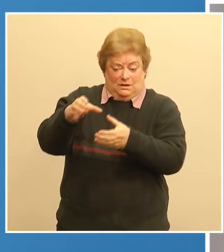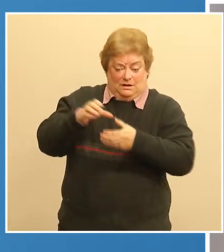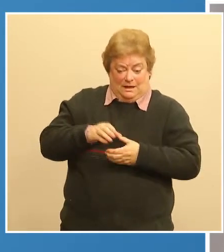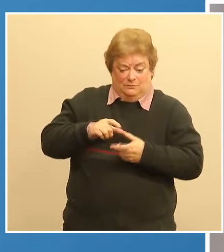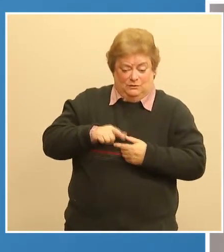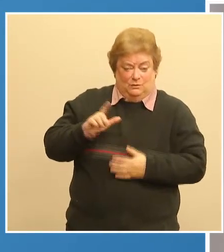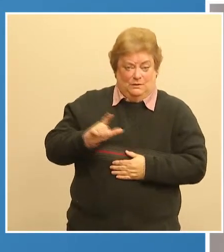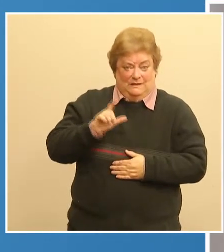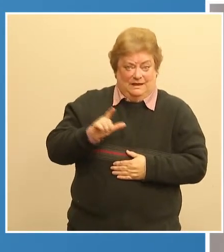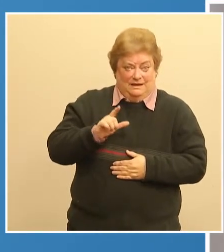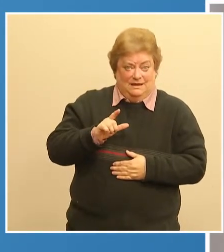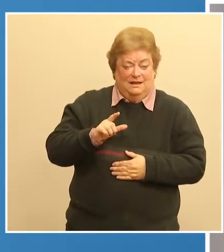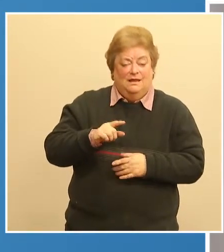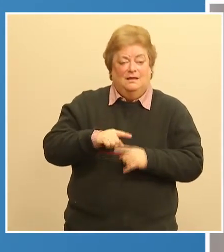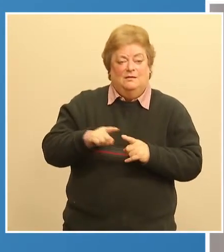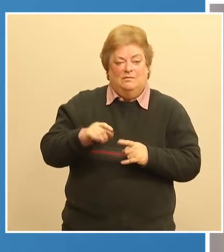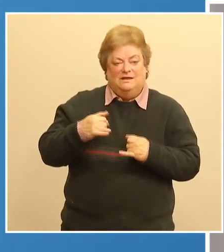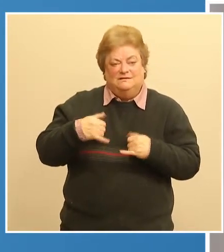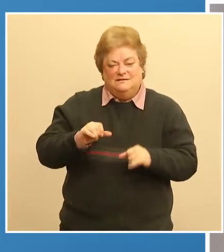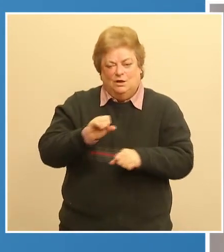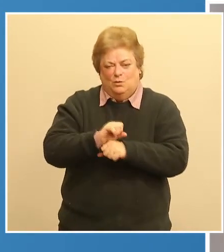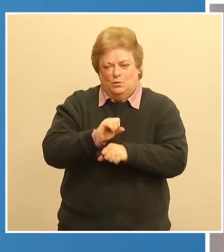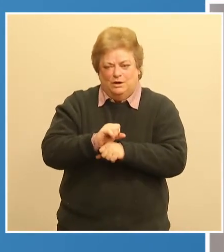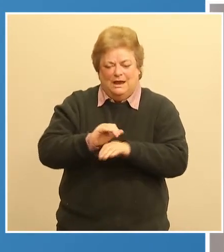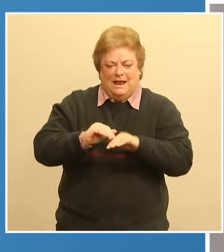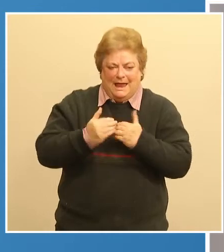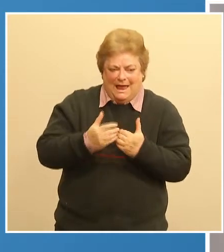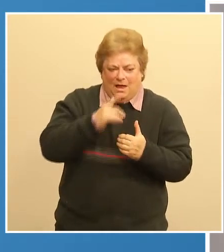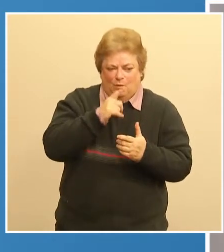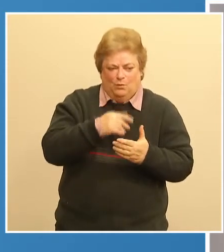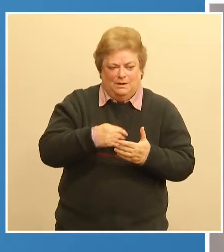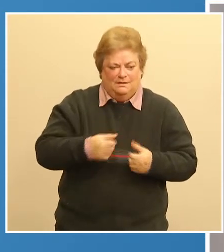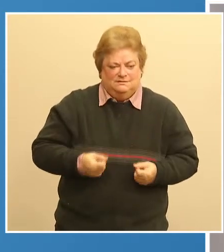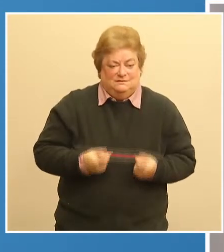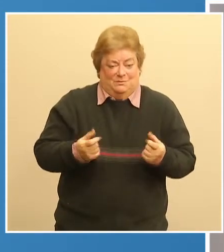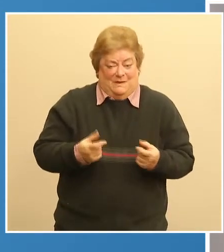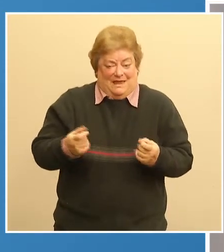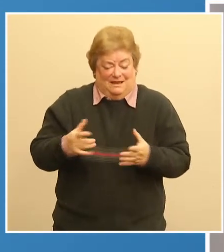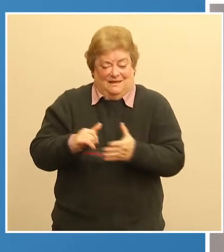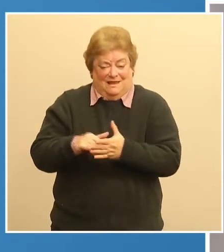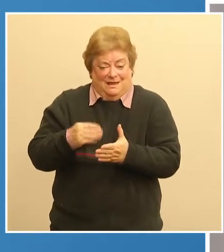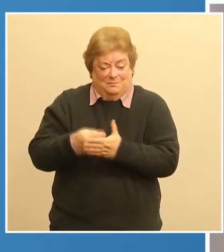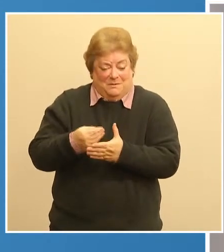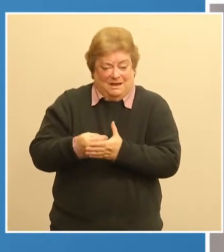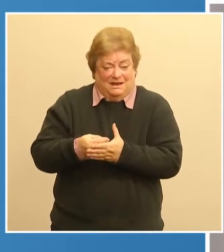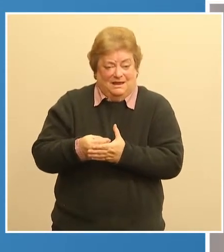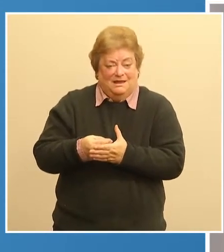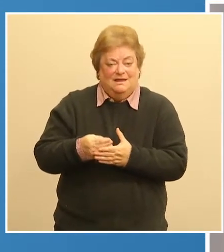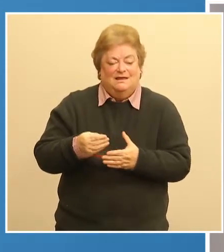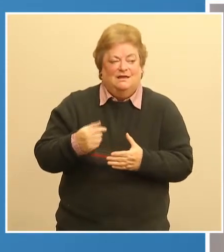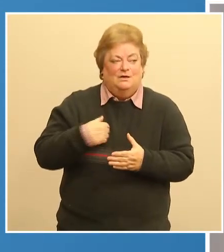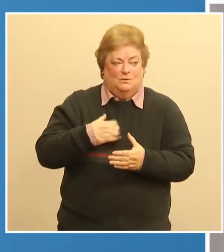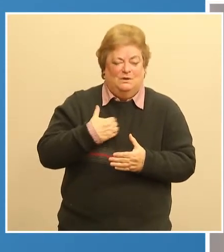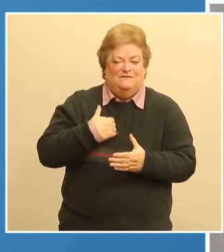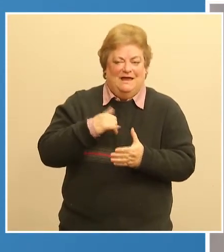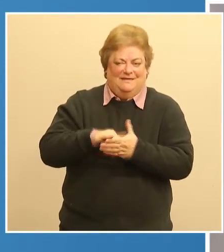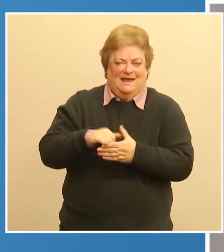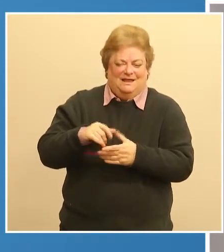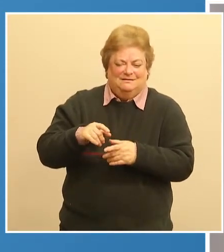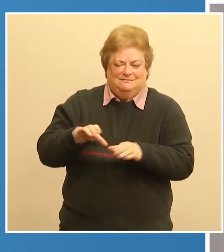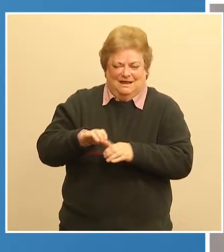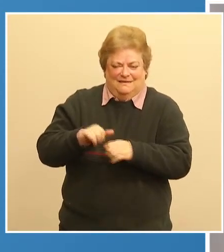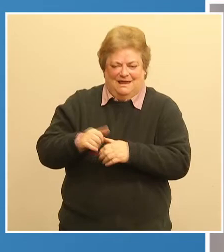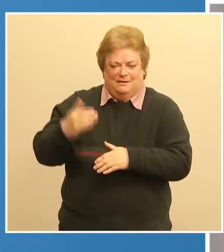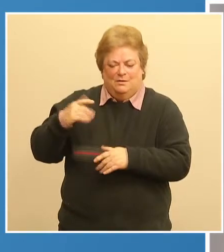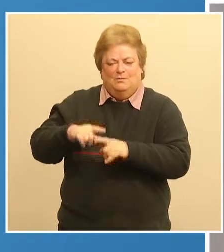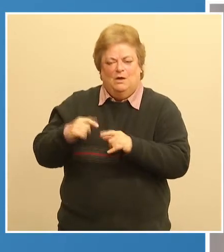They're still working out guidance for how those dollars can be spent in detail. We've had that with the past stimulus packages. The state, of course, had to